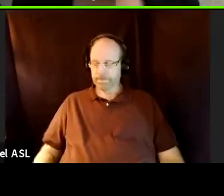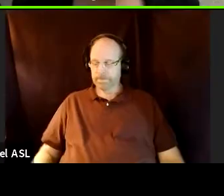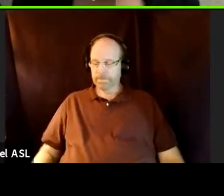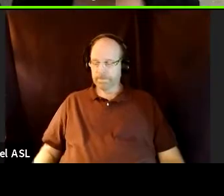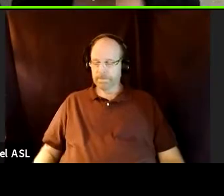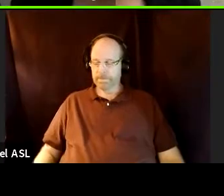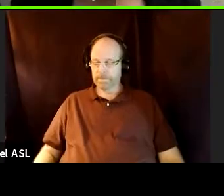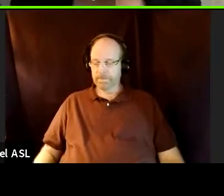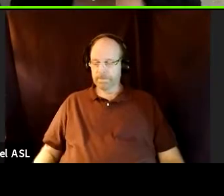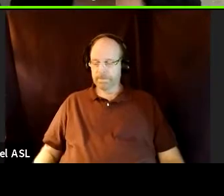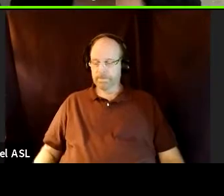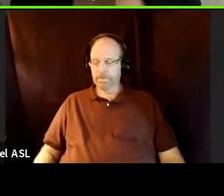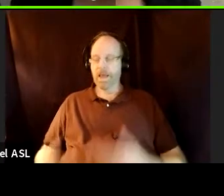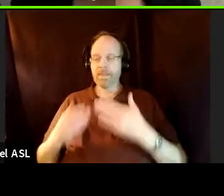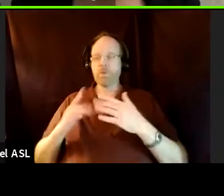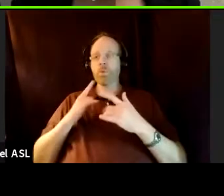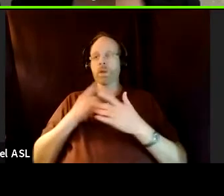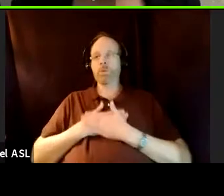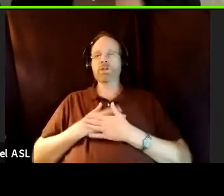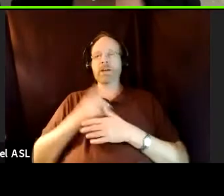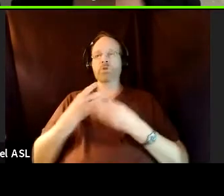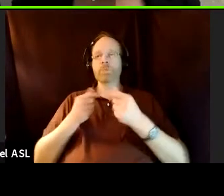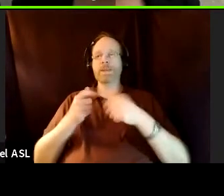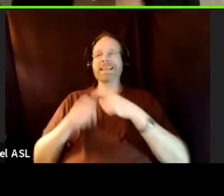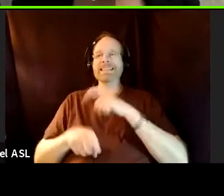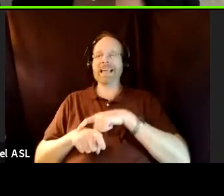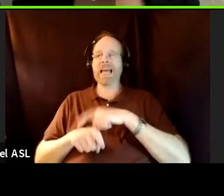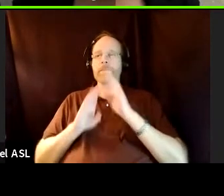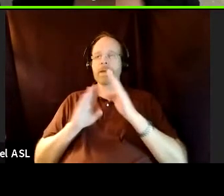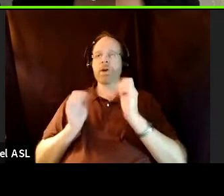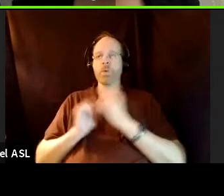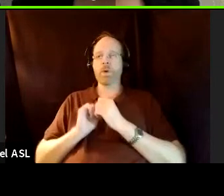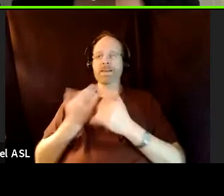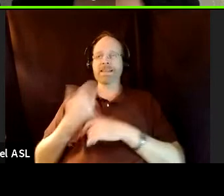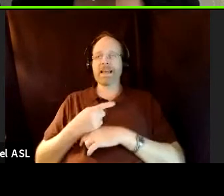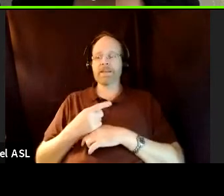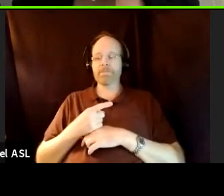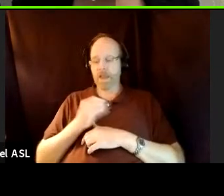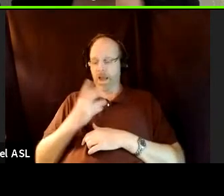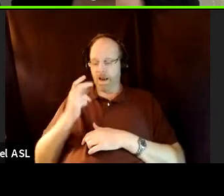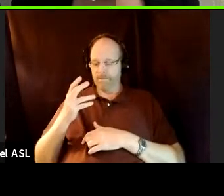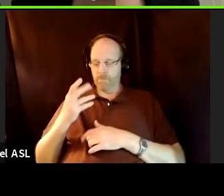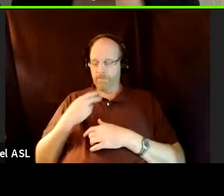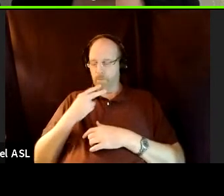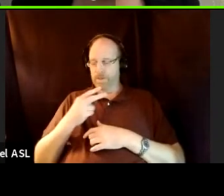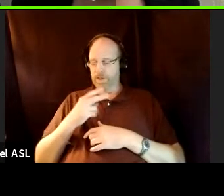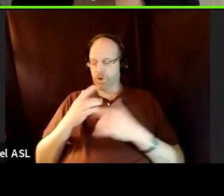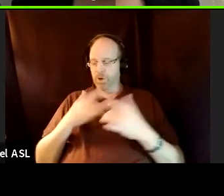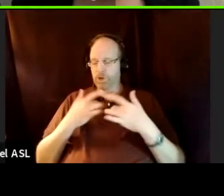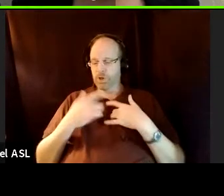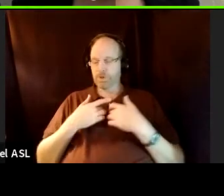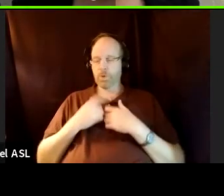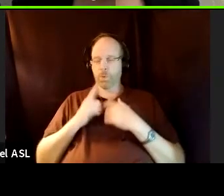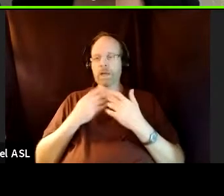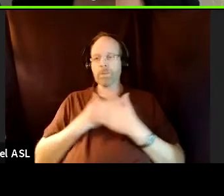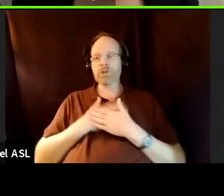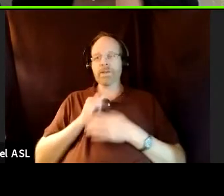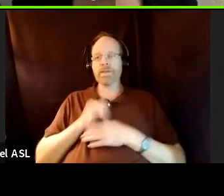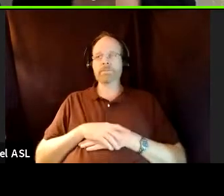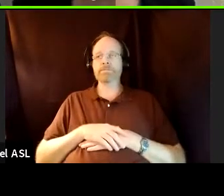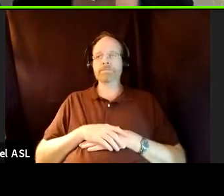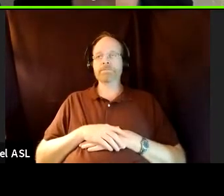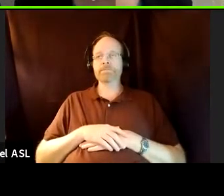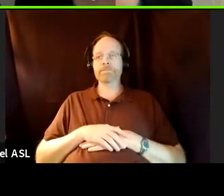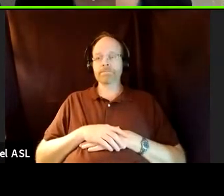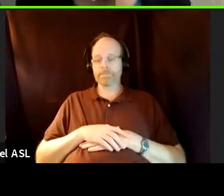Thank you. We sure appreciate you taking the time to be here with us today and for voicing your concern. We appreciate it. Sean, if you'd